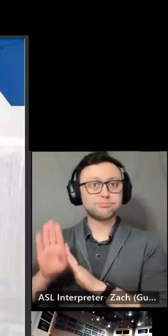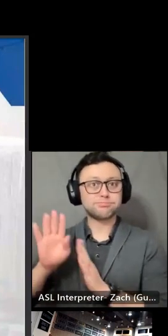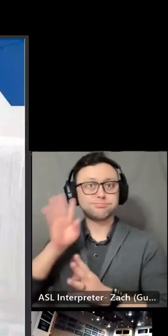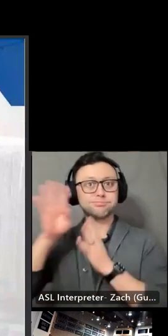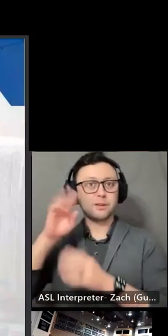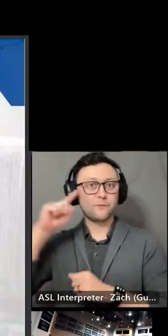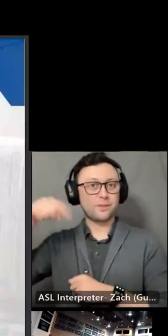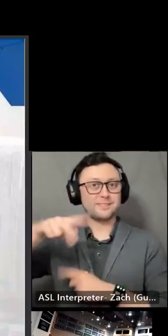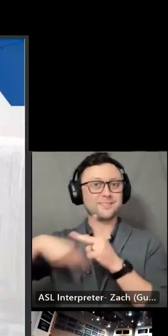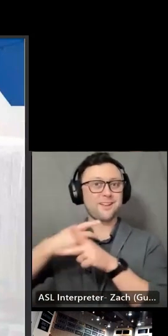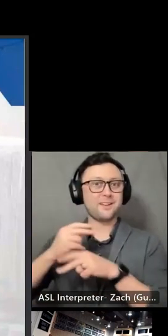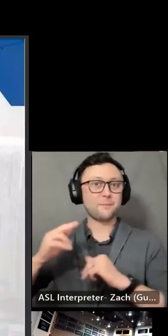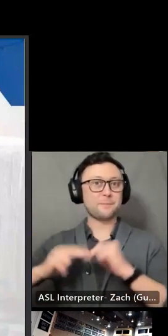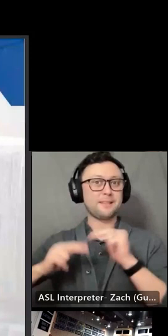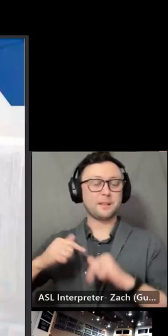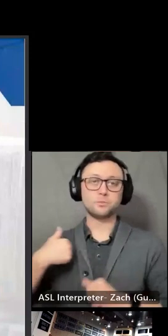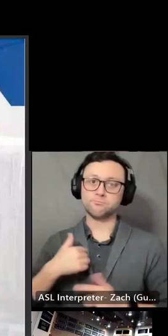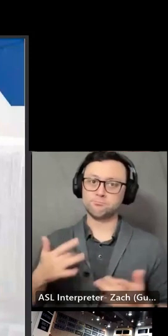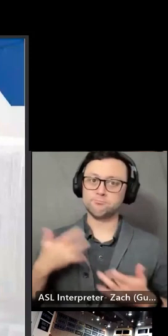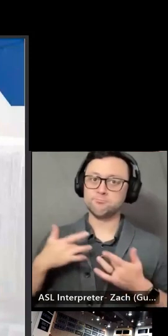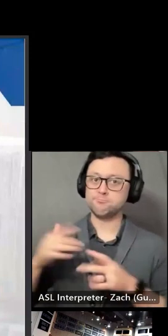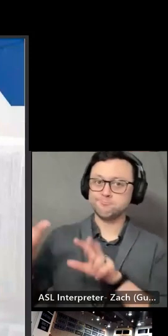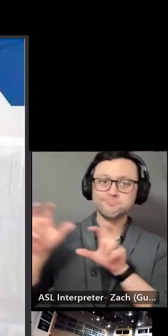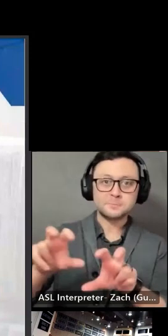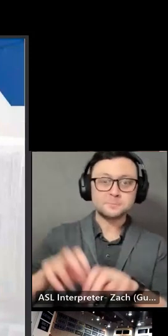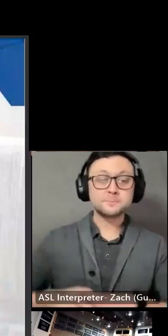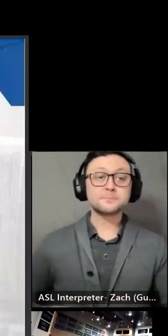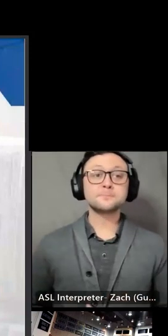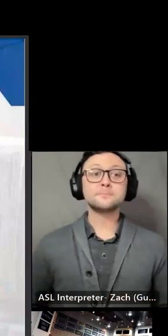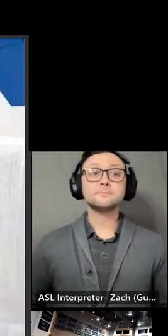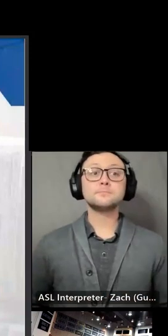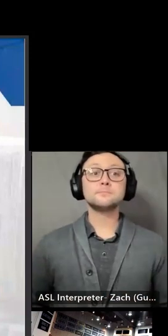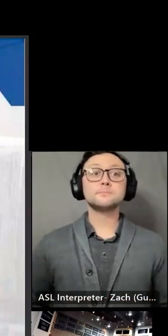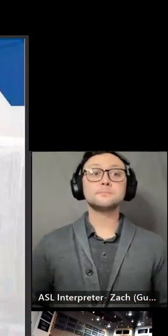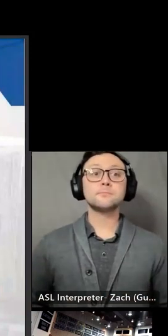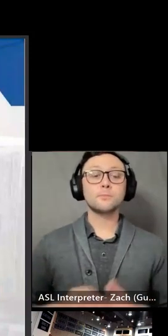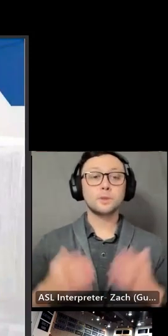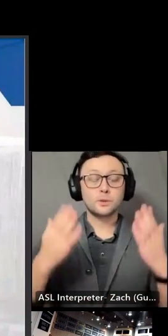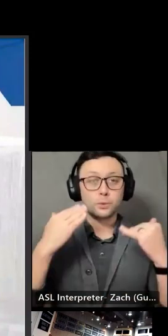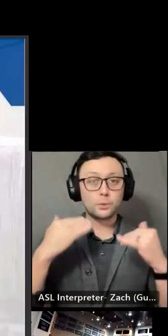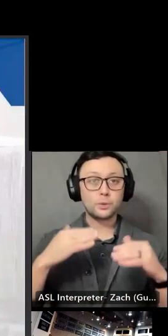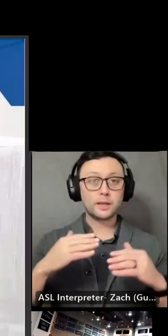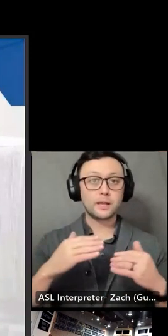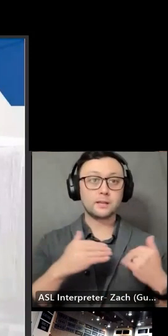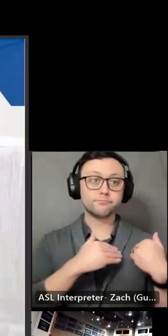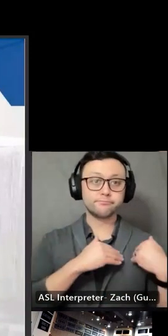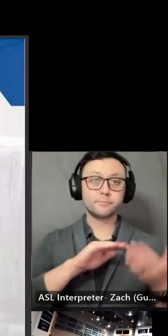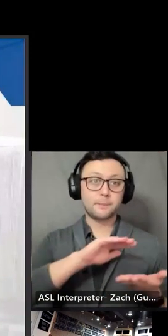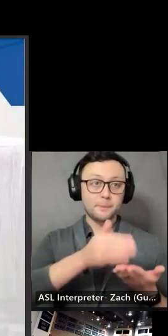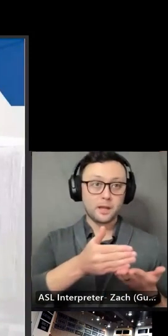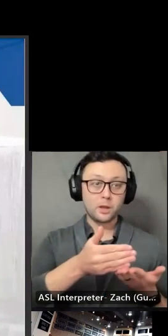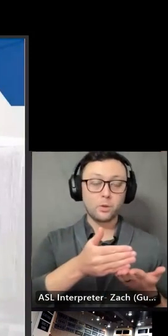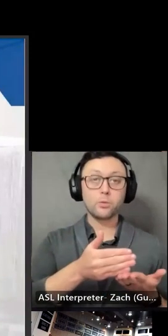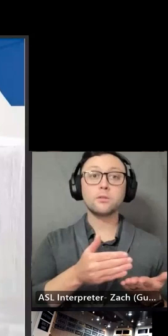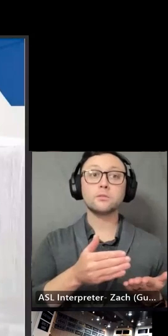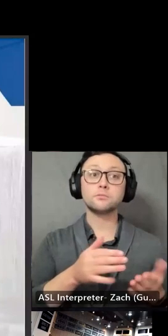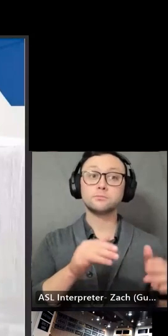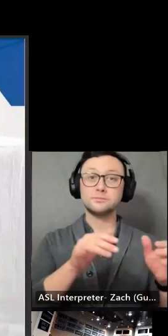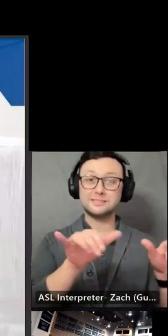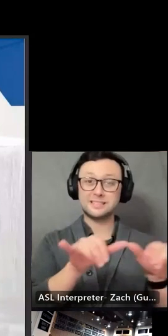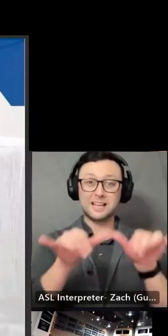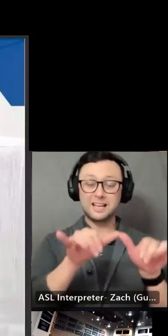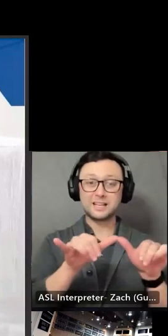this type, and so we're pretty excited. We've also sized the cooling load to be based on